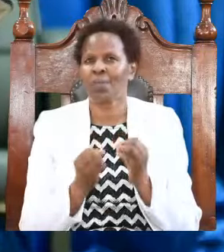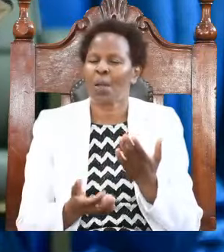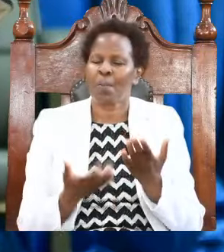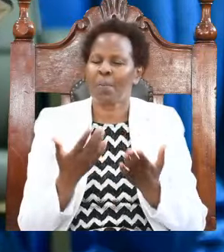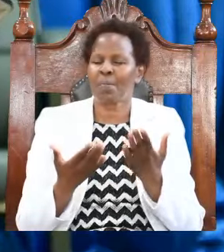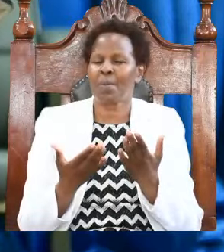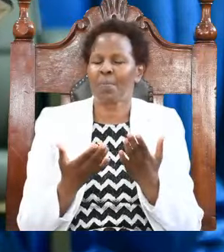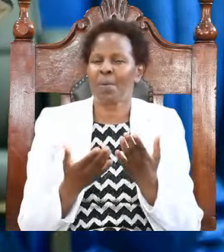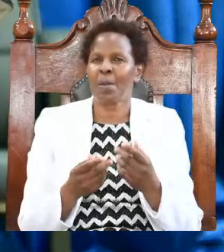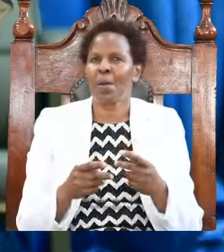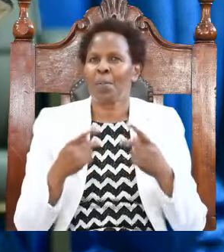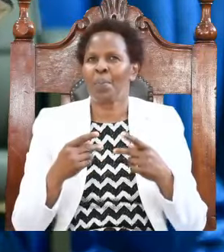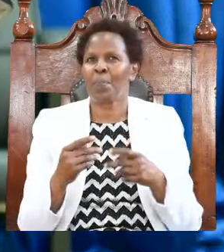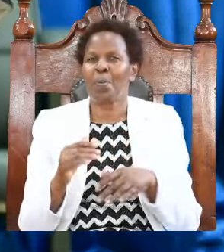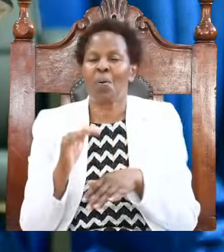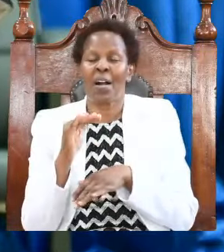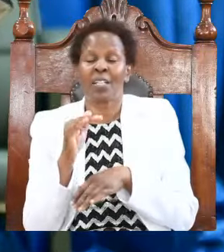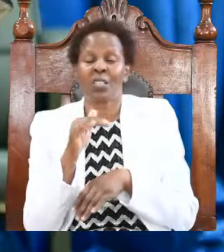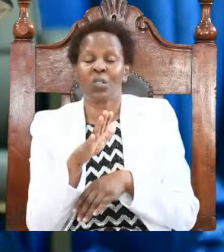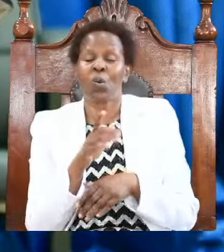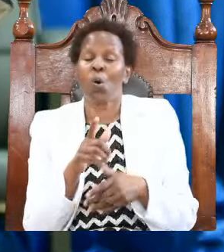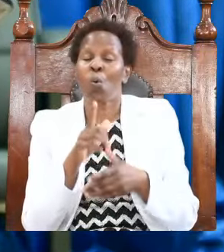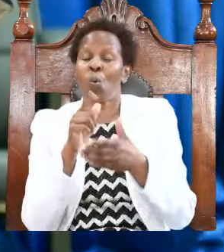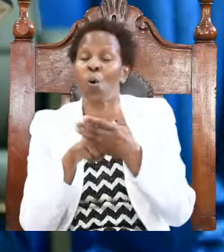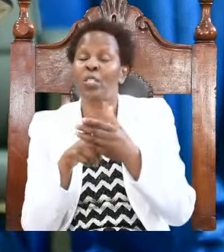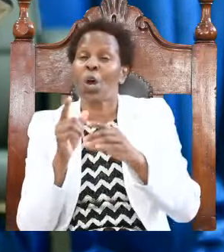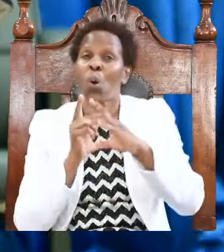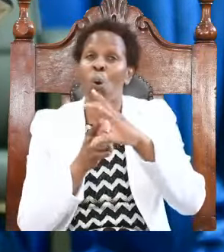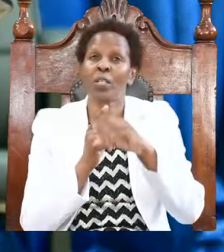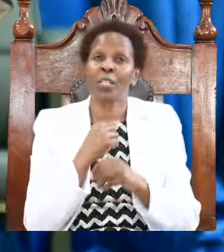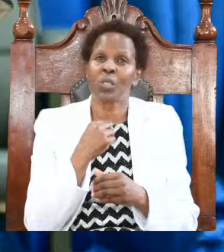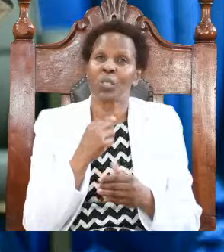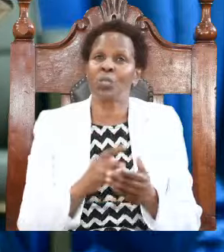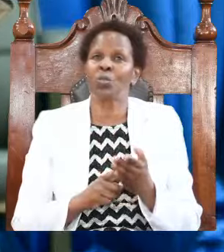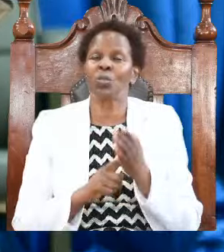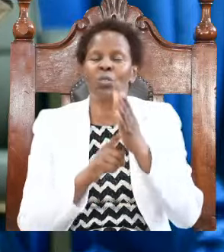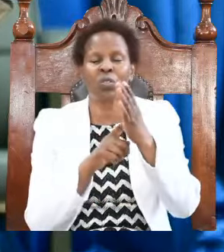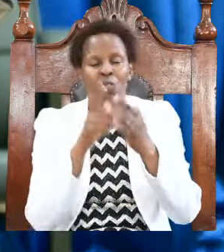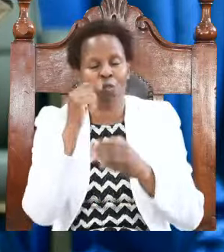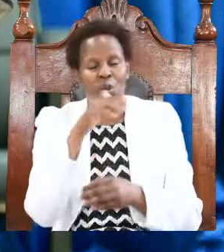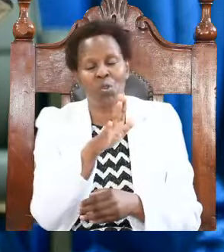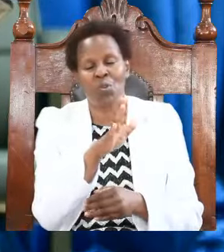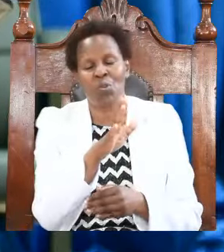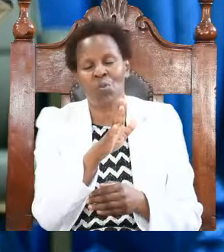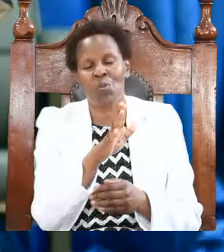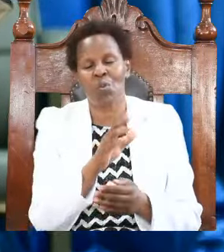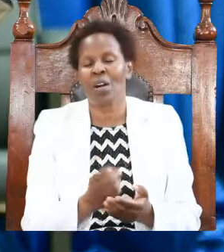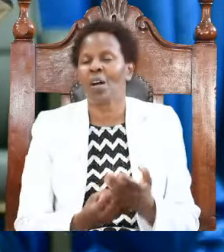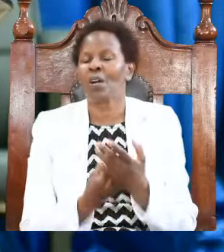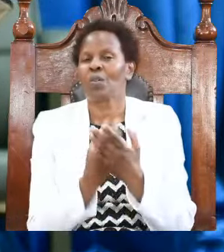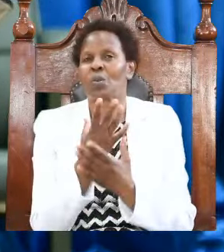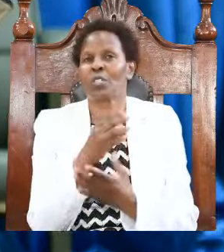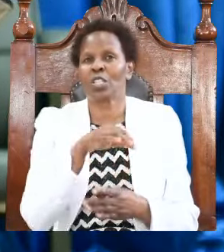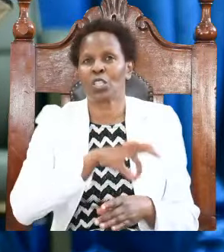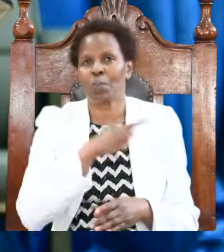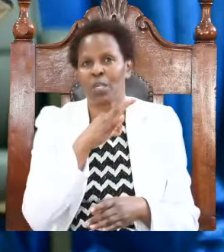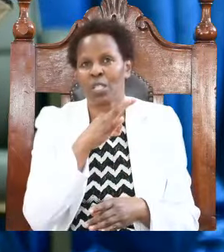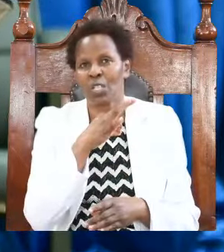also ask, what specific goals are you setting for your spiritual development?